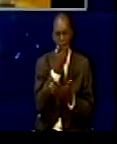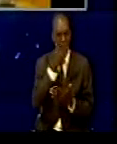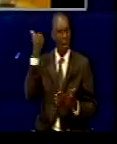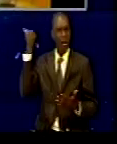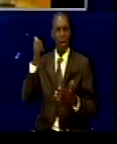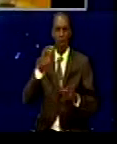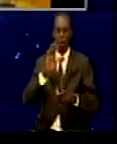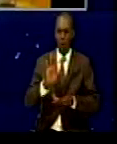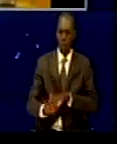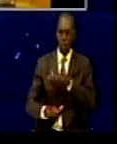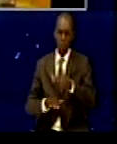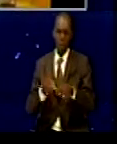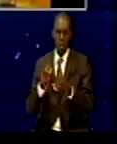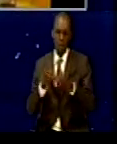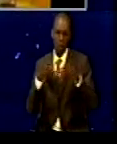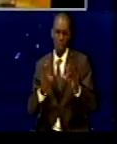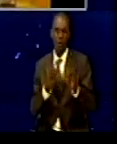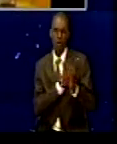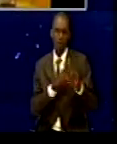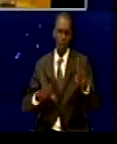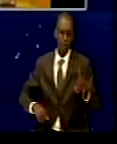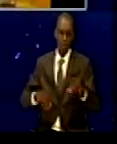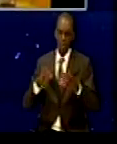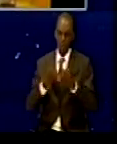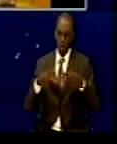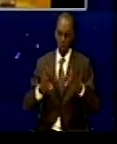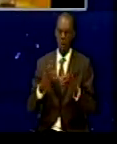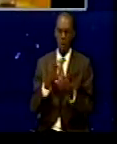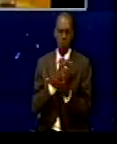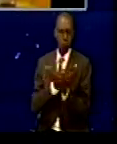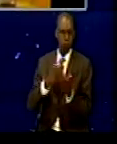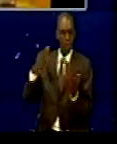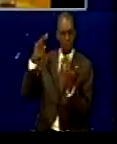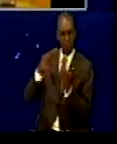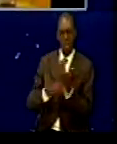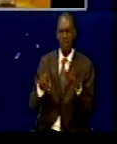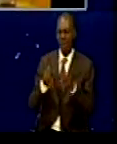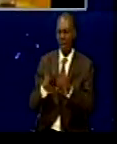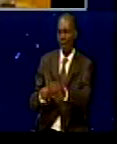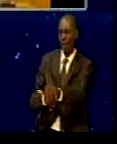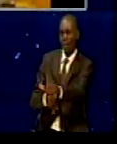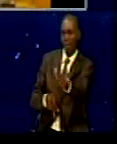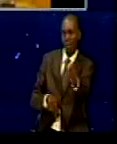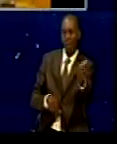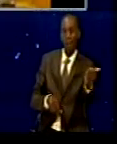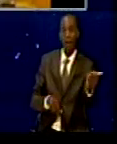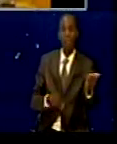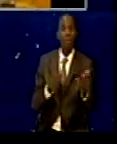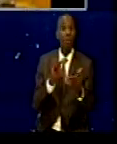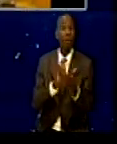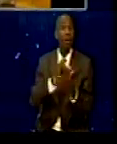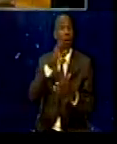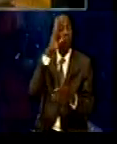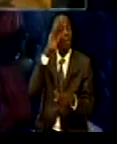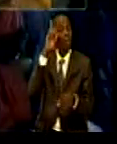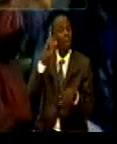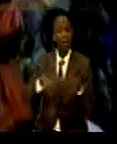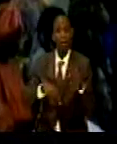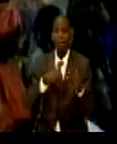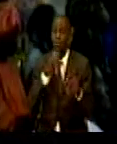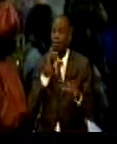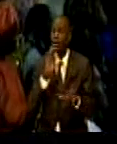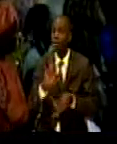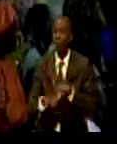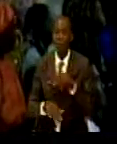way of the Lord, in the way of righteousness like others. The man could not walk like others were